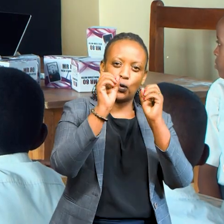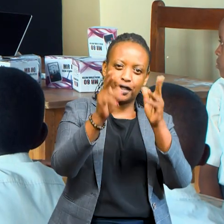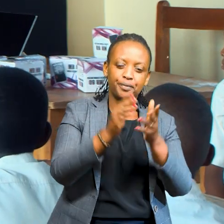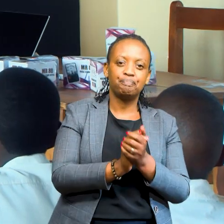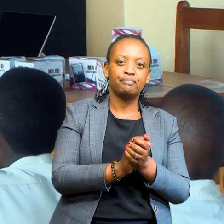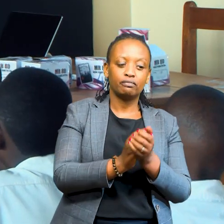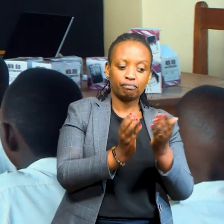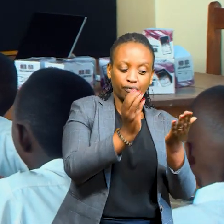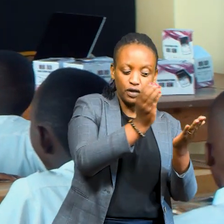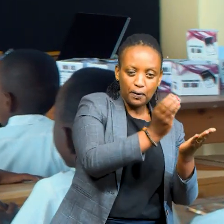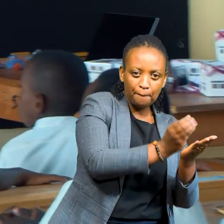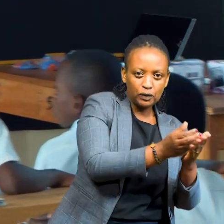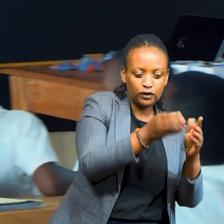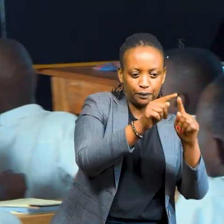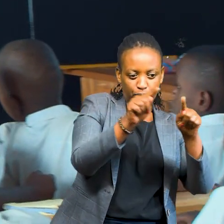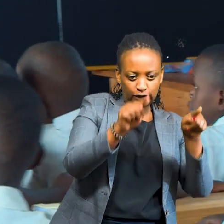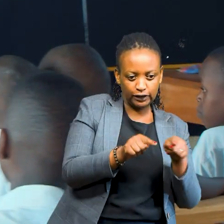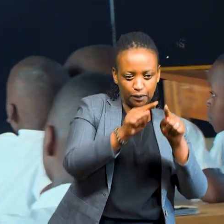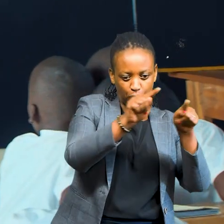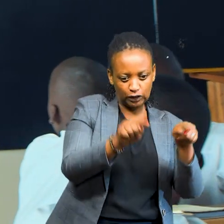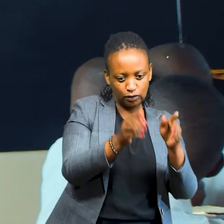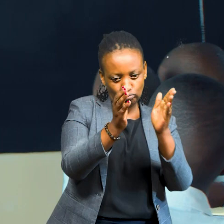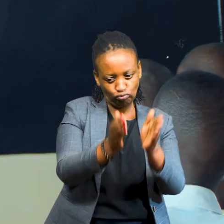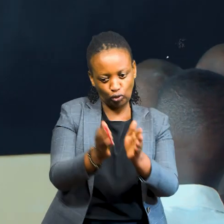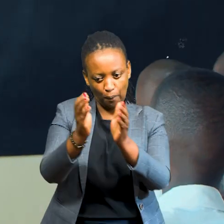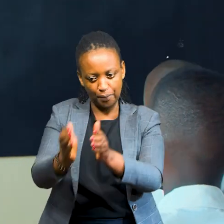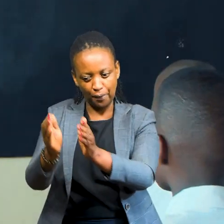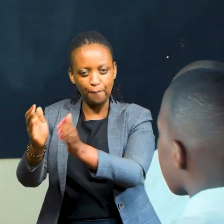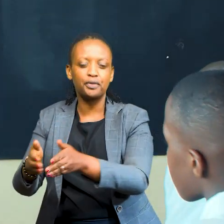So, let me put here the boxes.